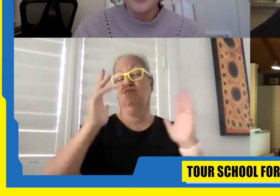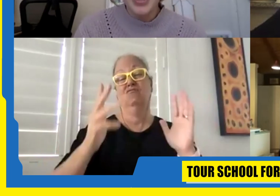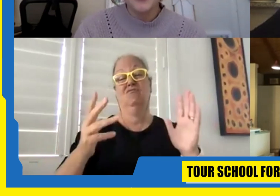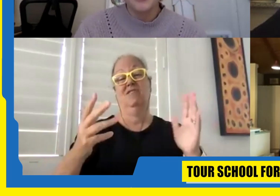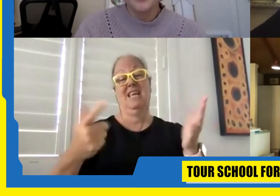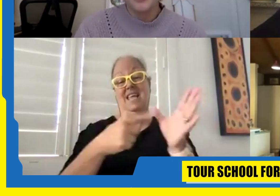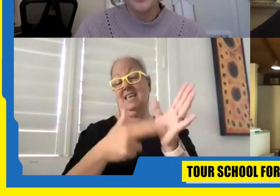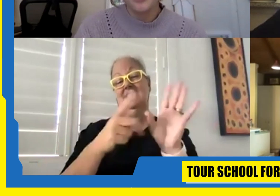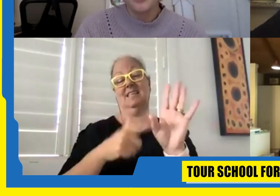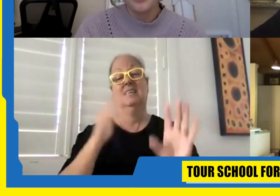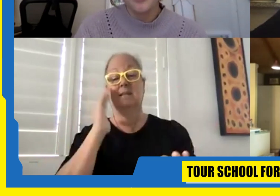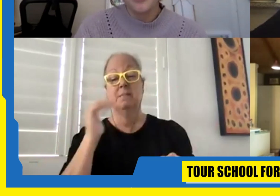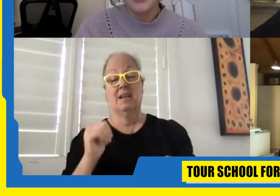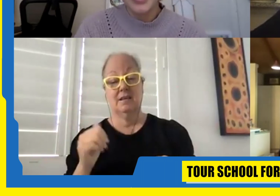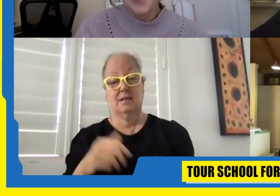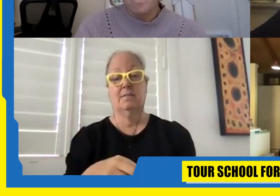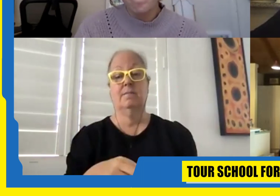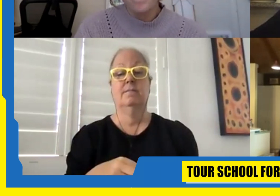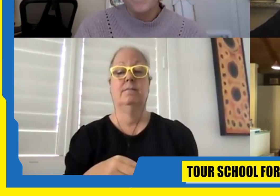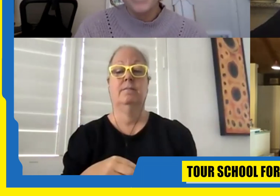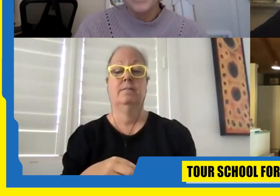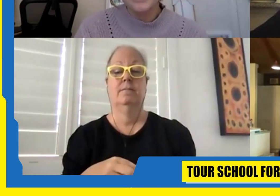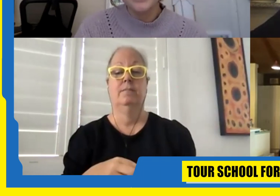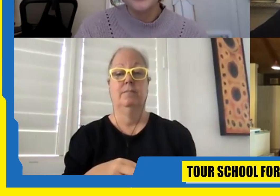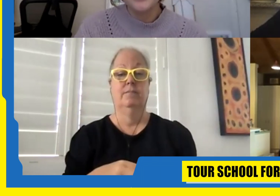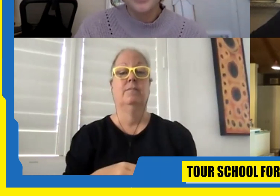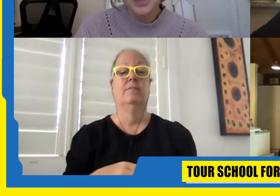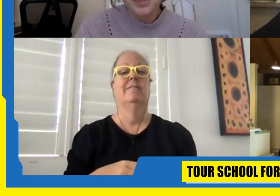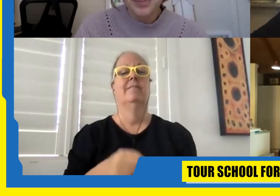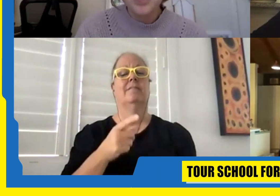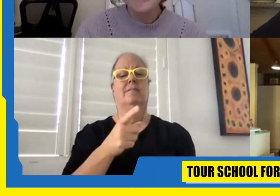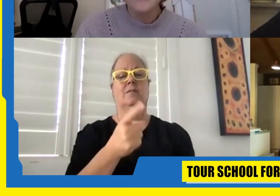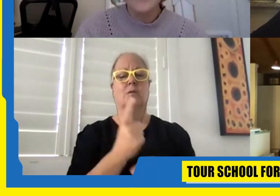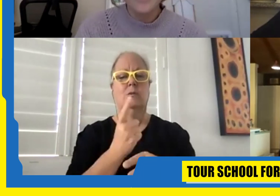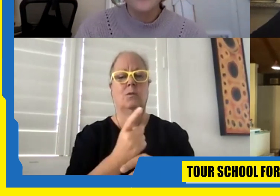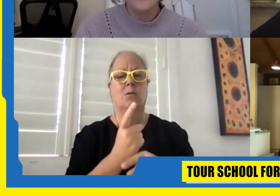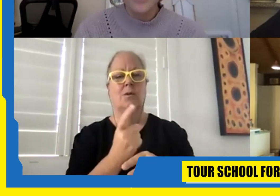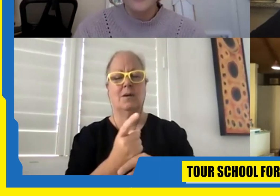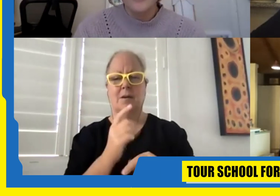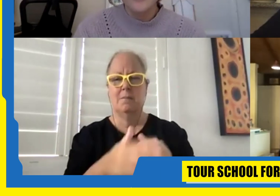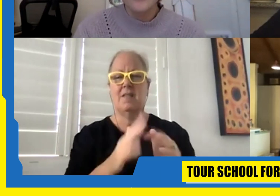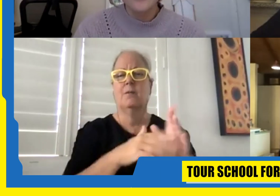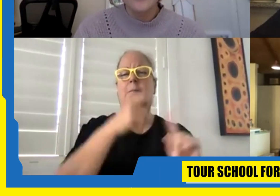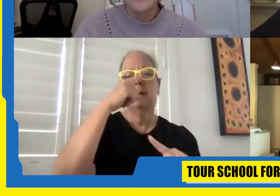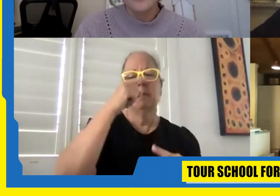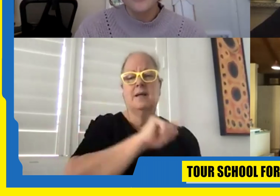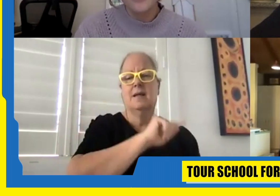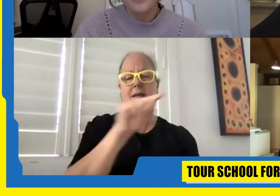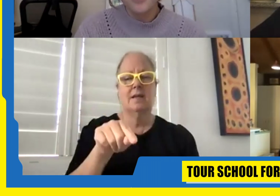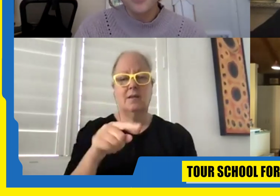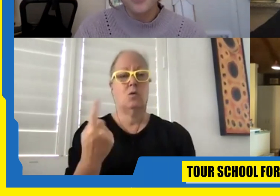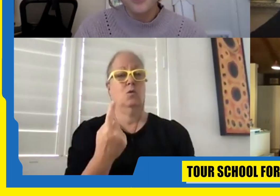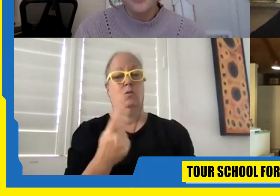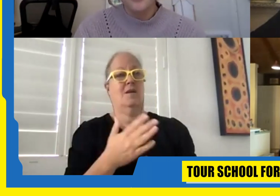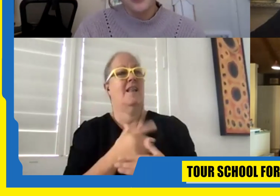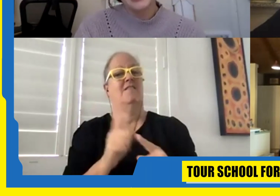it's on. And I think one of the things that you were talking about, the wheat people coming in, who doesn't love an excuse to